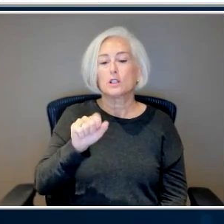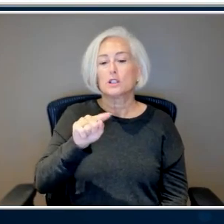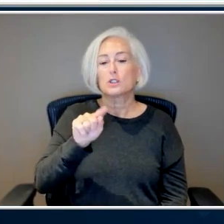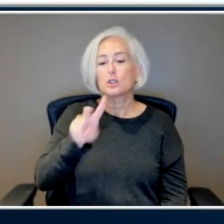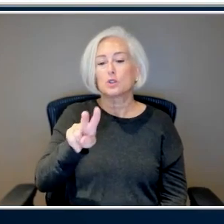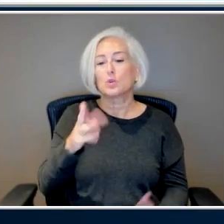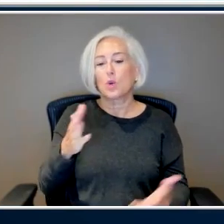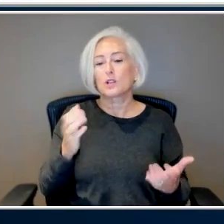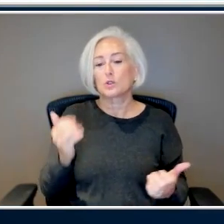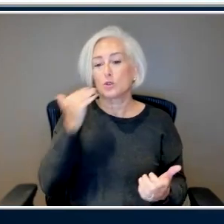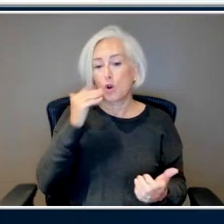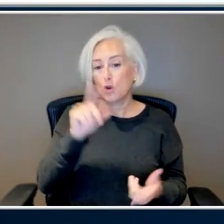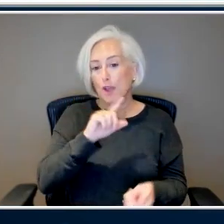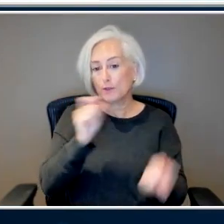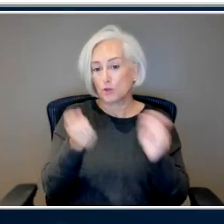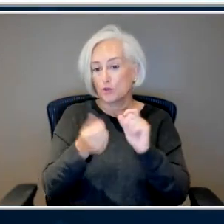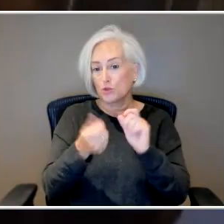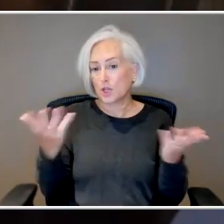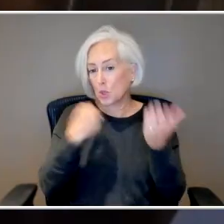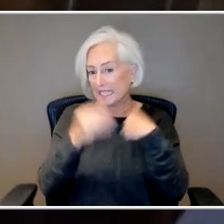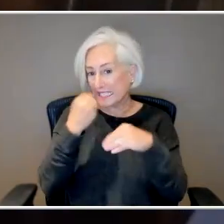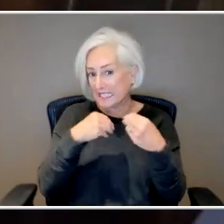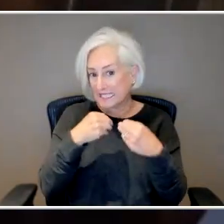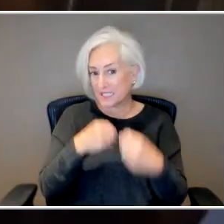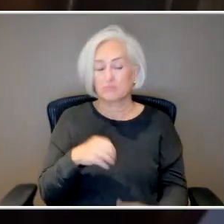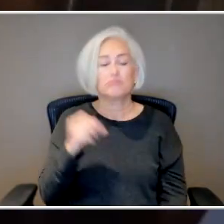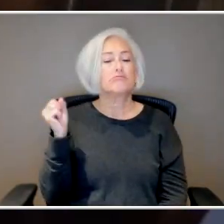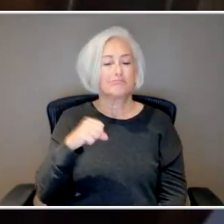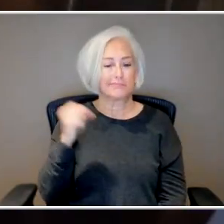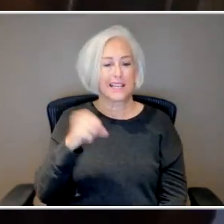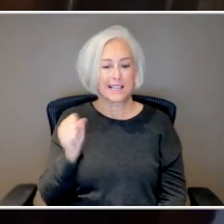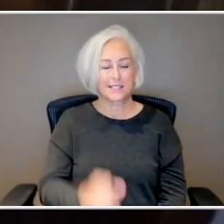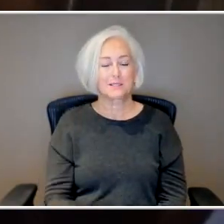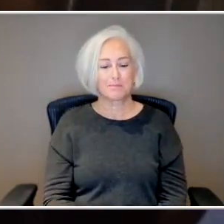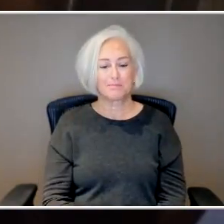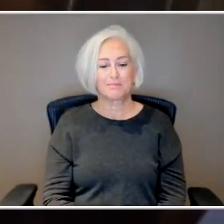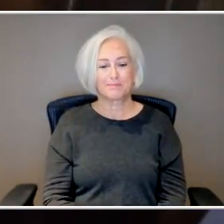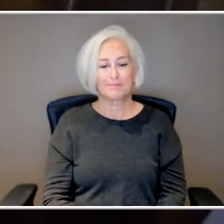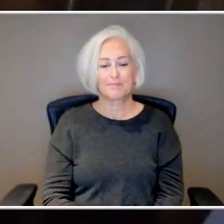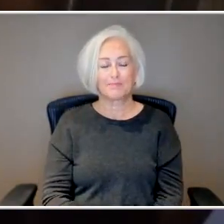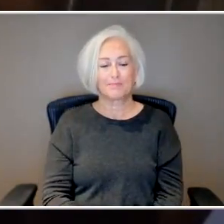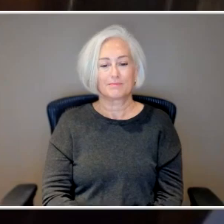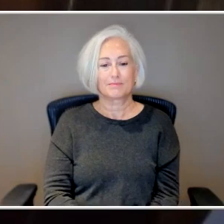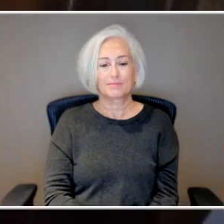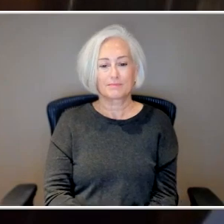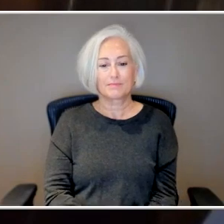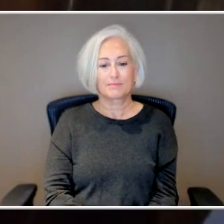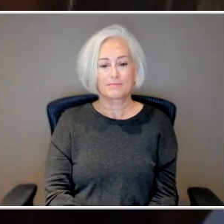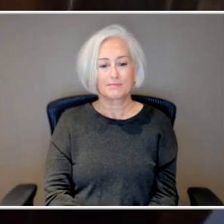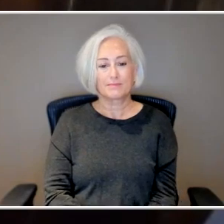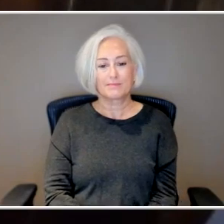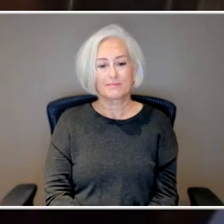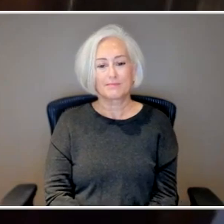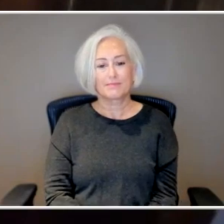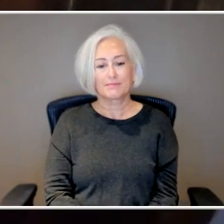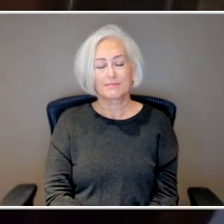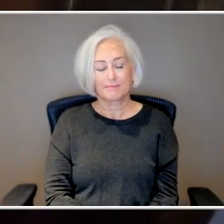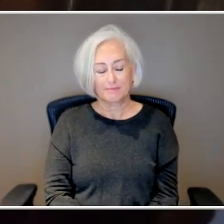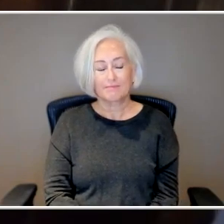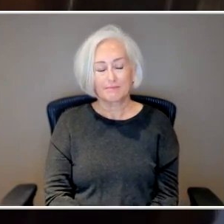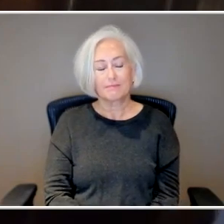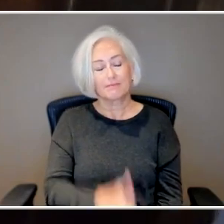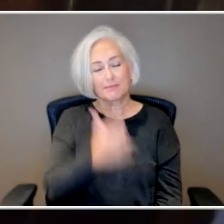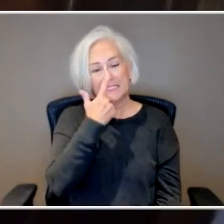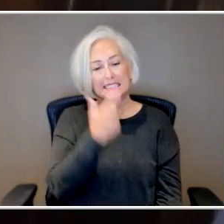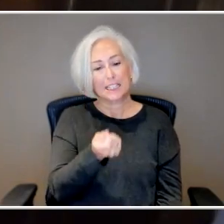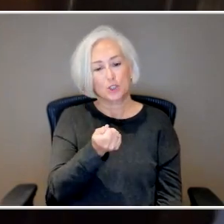diet. Oh, yes. Yeah, definitely. And it's interesting